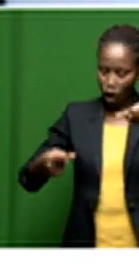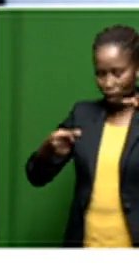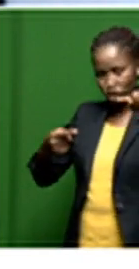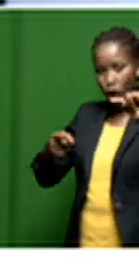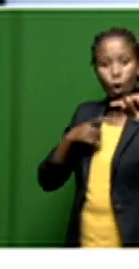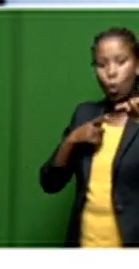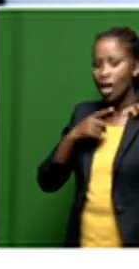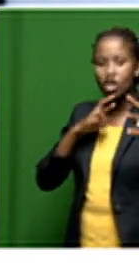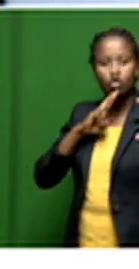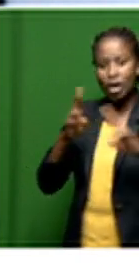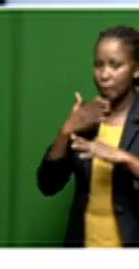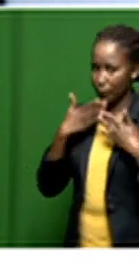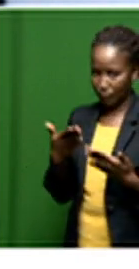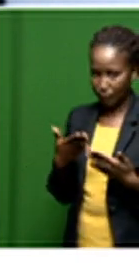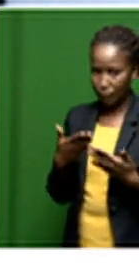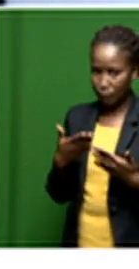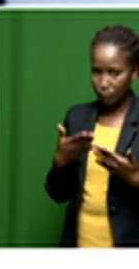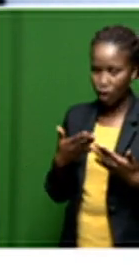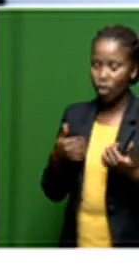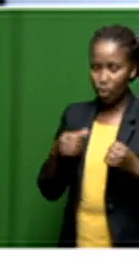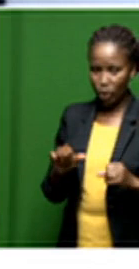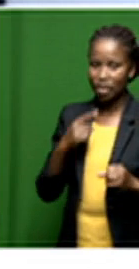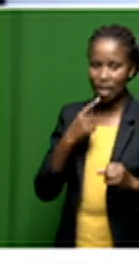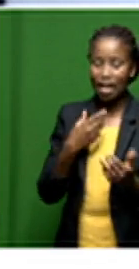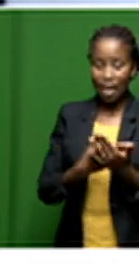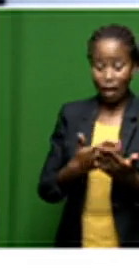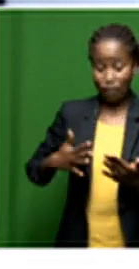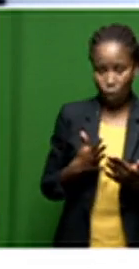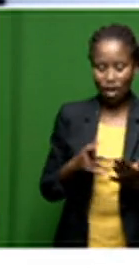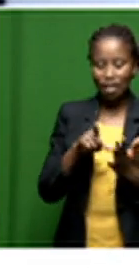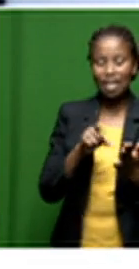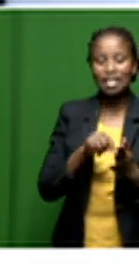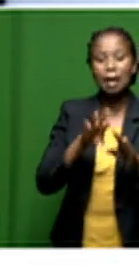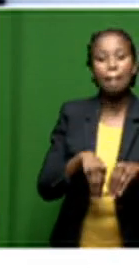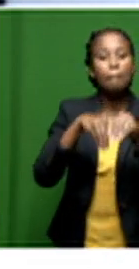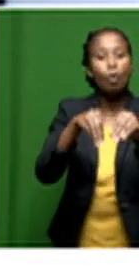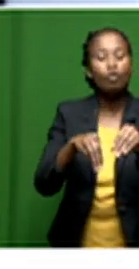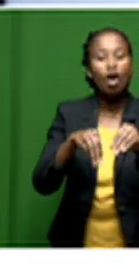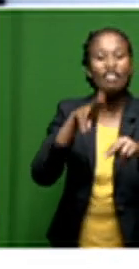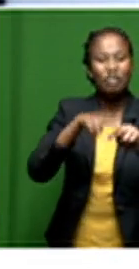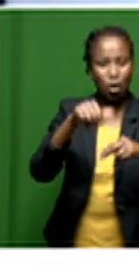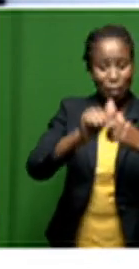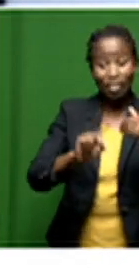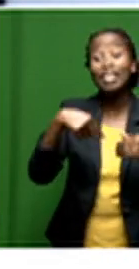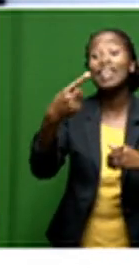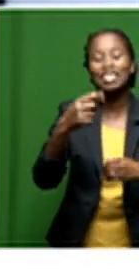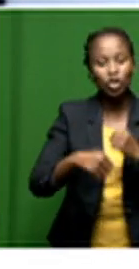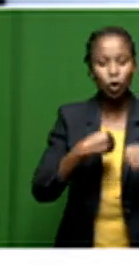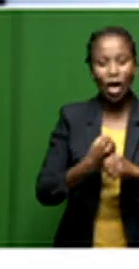didn't get the extension that they wanted till February next year. And important to note that even in the minority